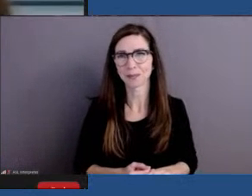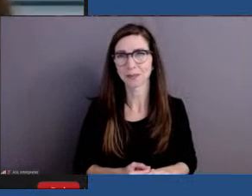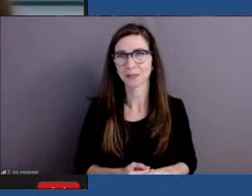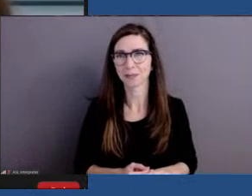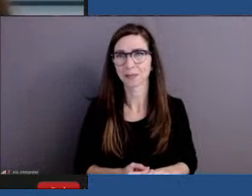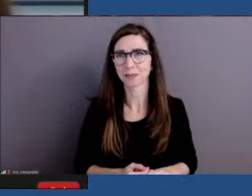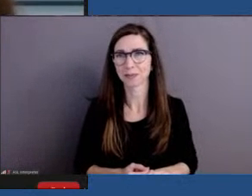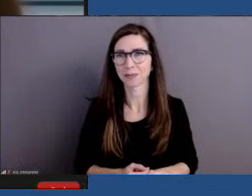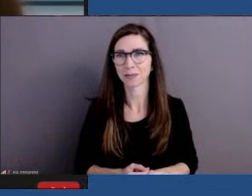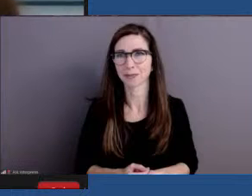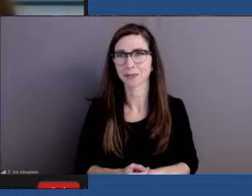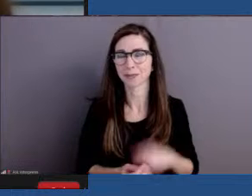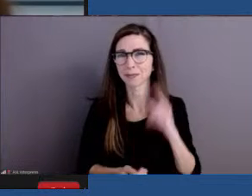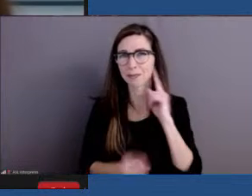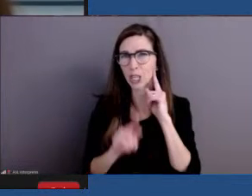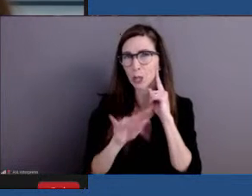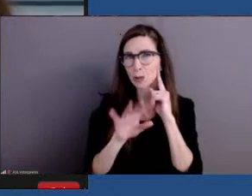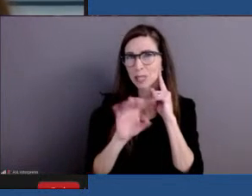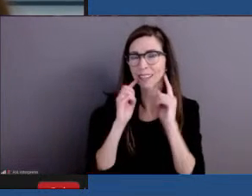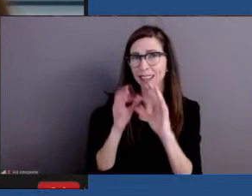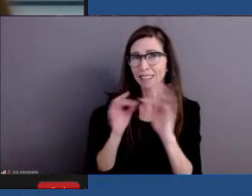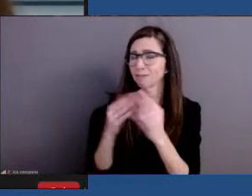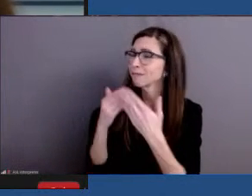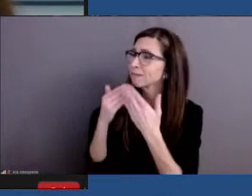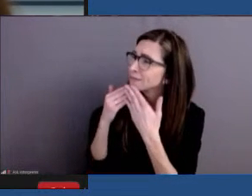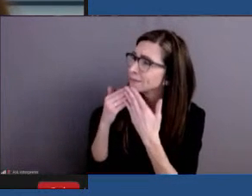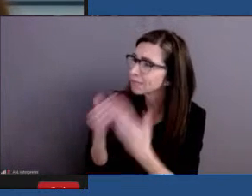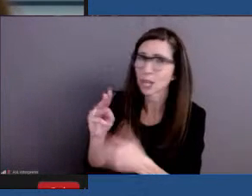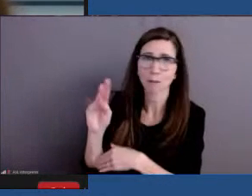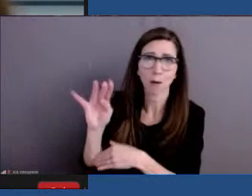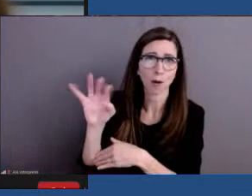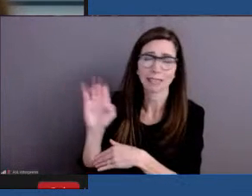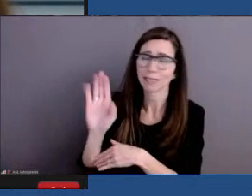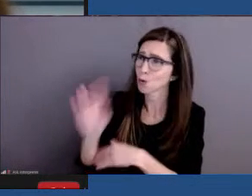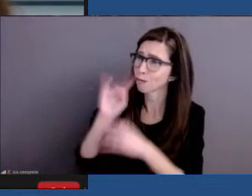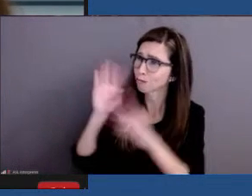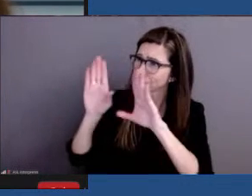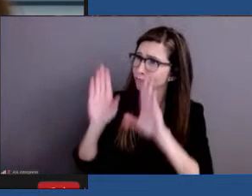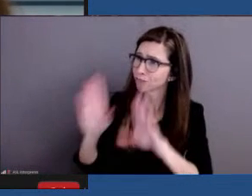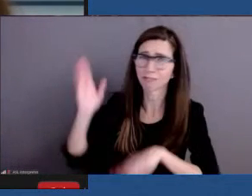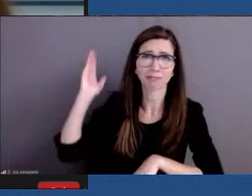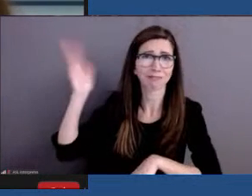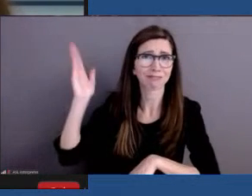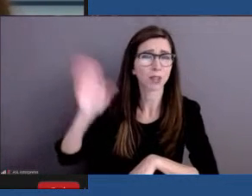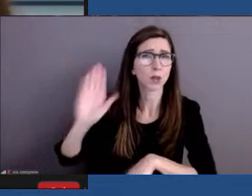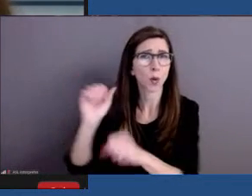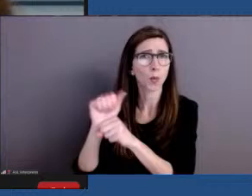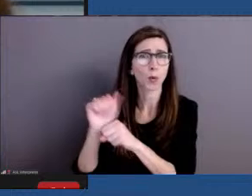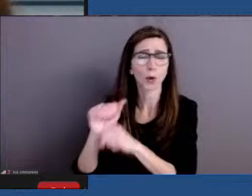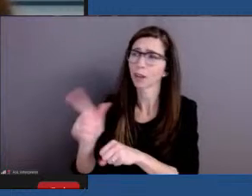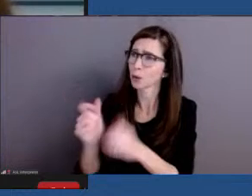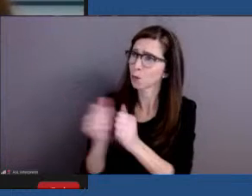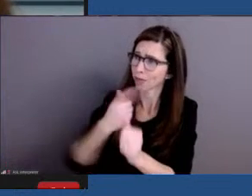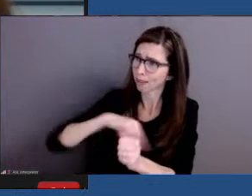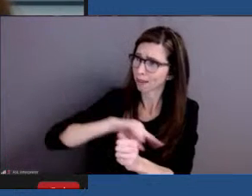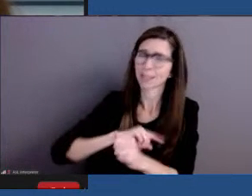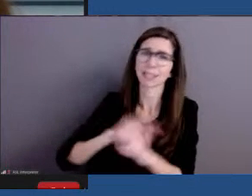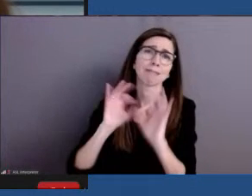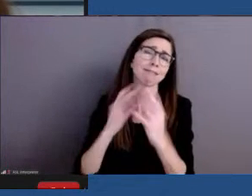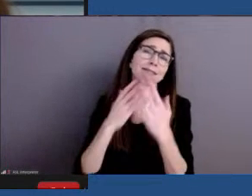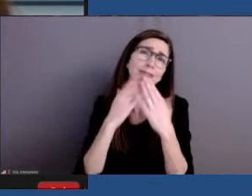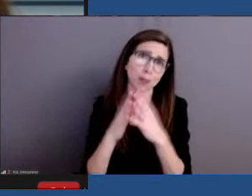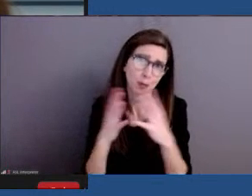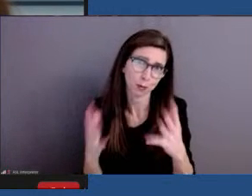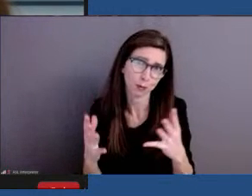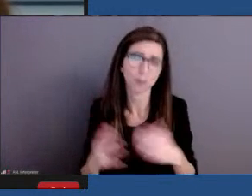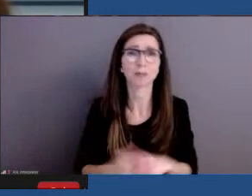Marnie, thank you so much for that wonderful presentation and for all your work with the city. We have one more